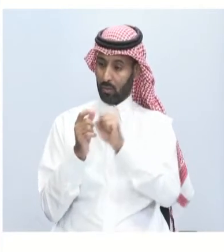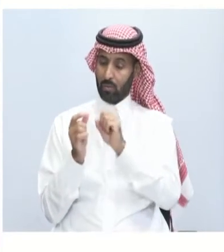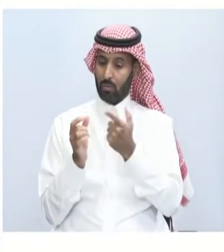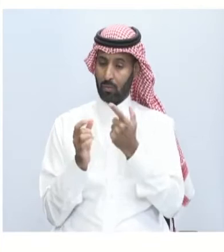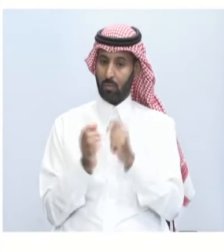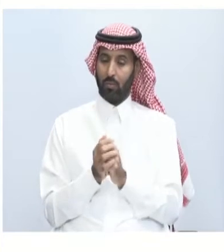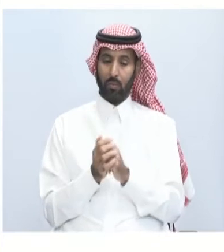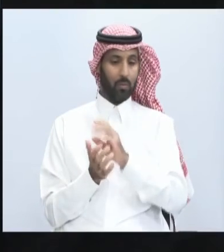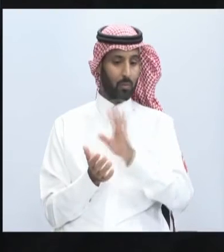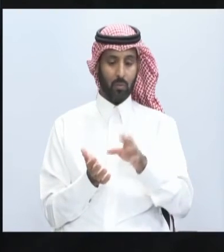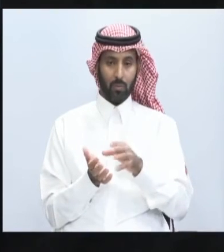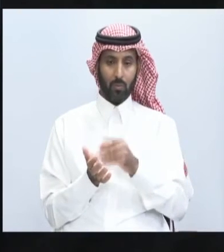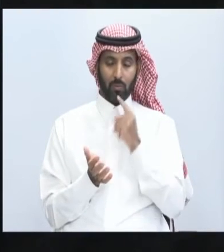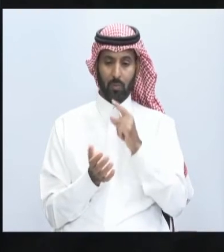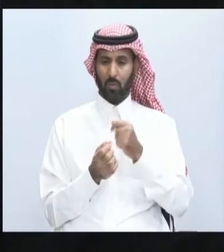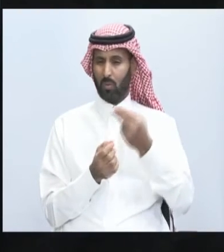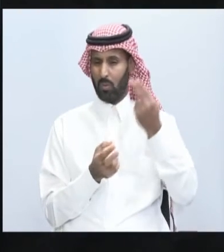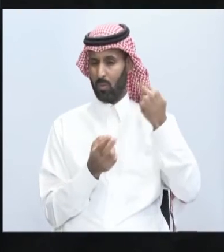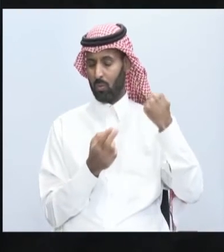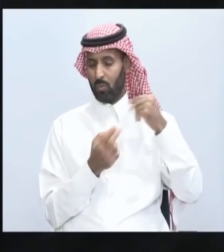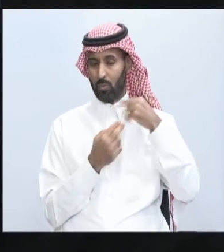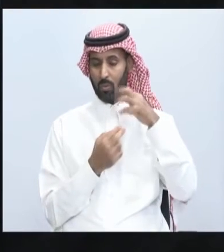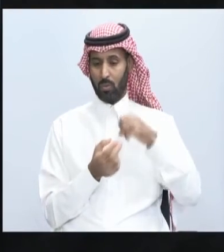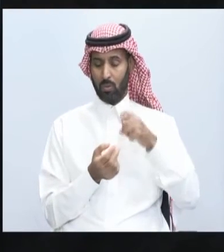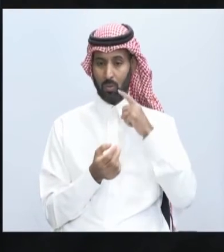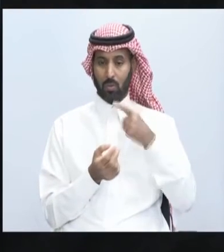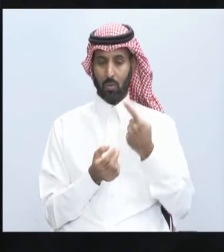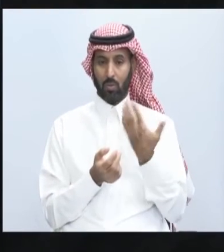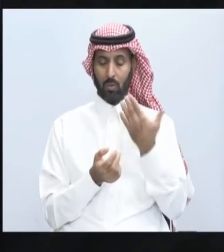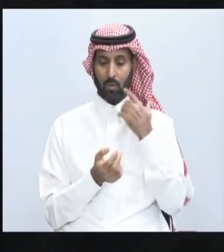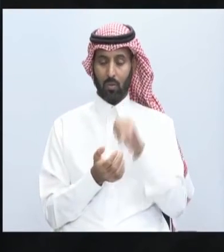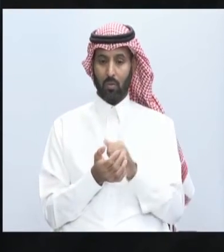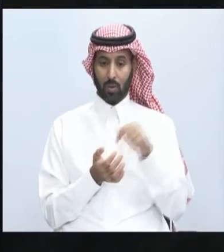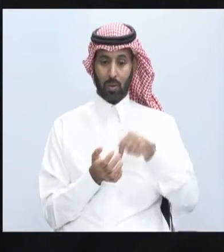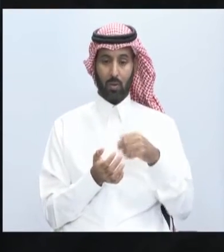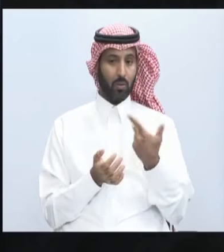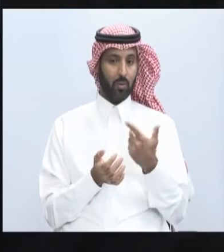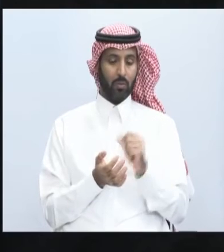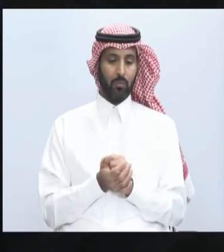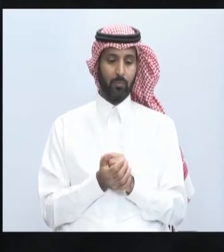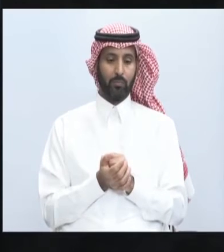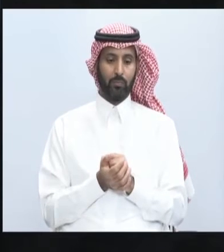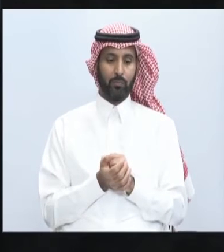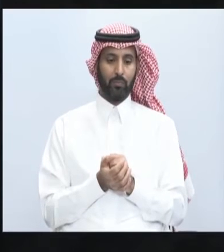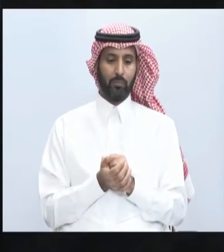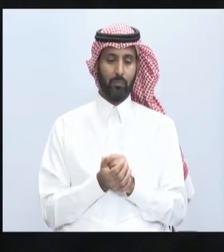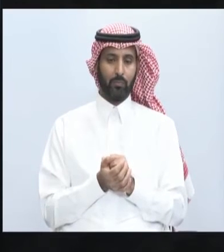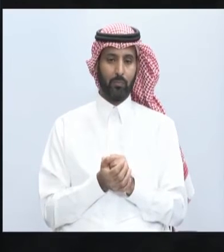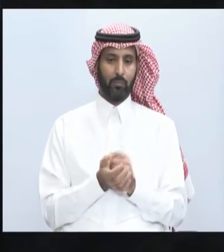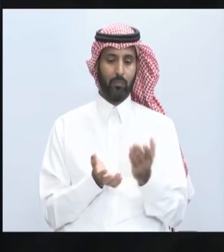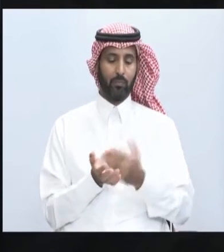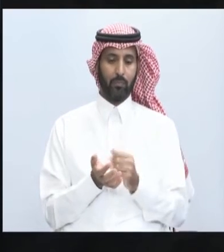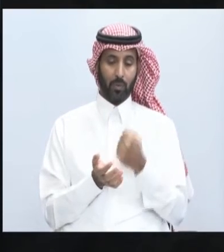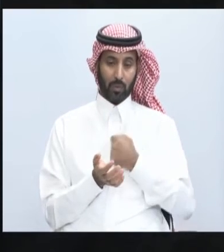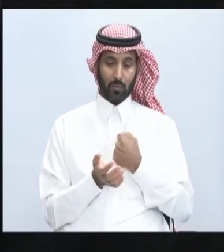Of course, not the old one, but as that are updated in the meantime. So